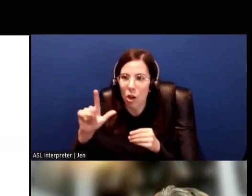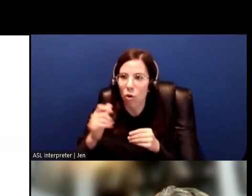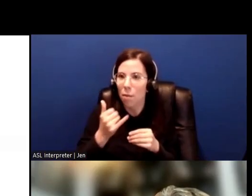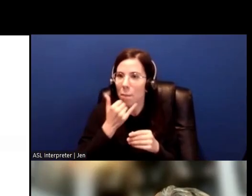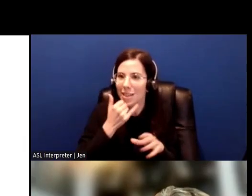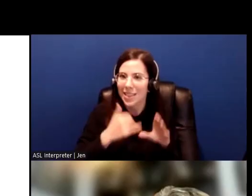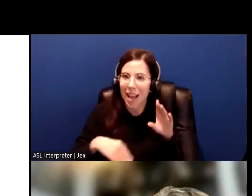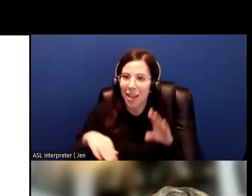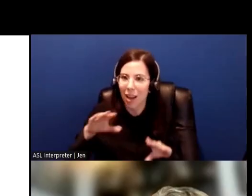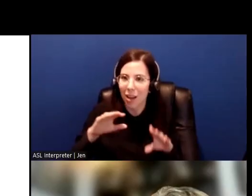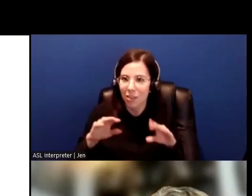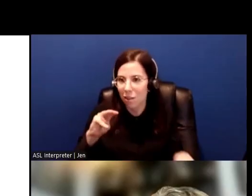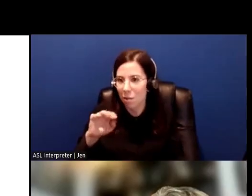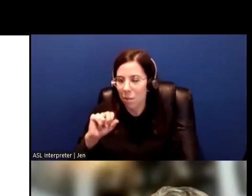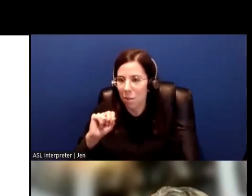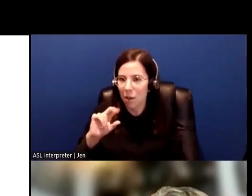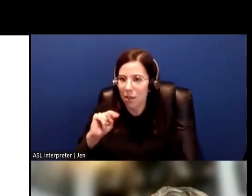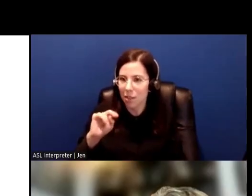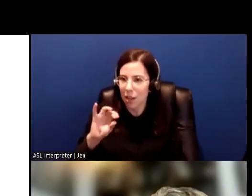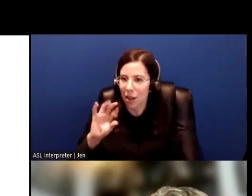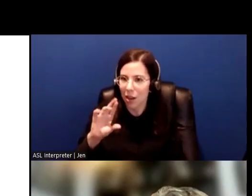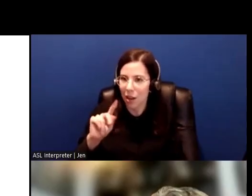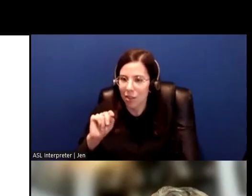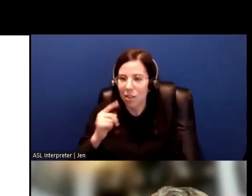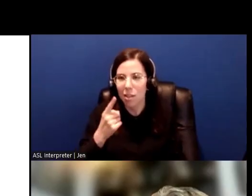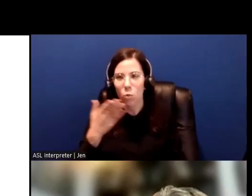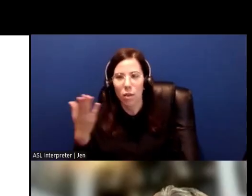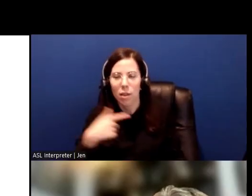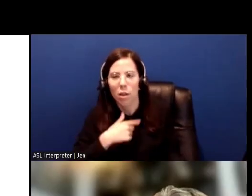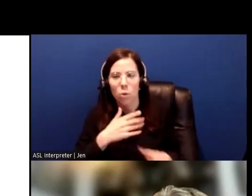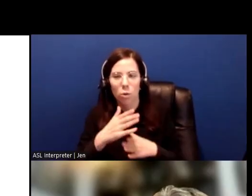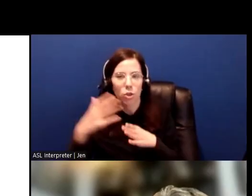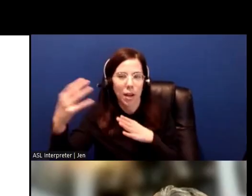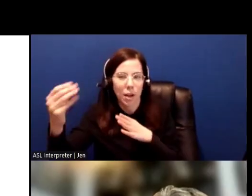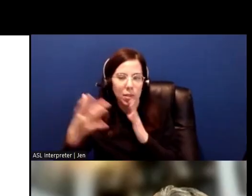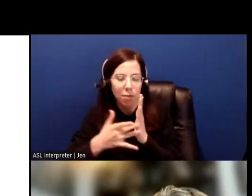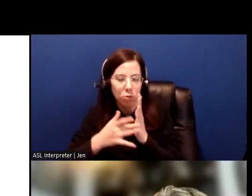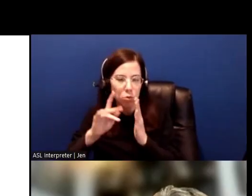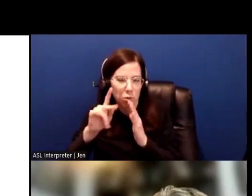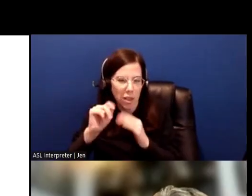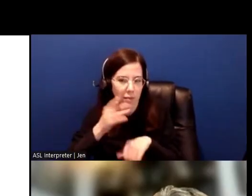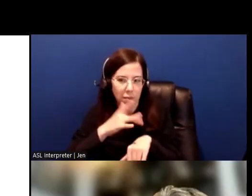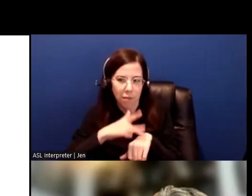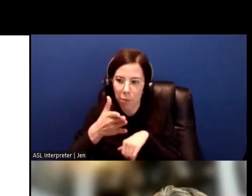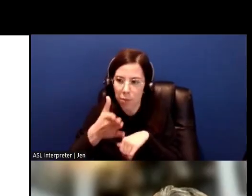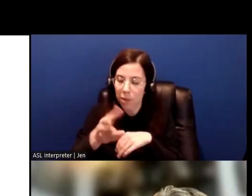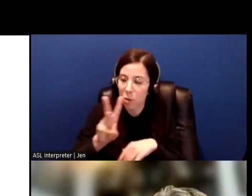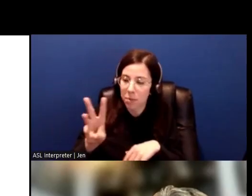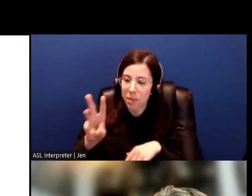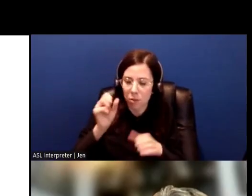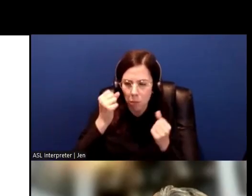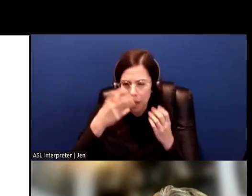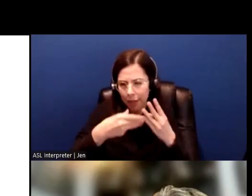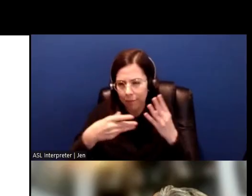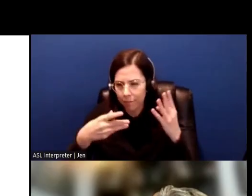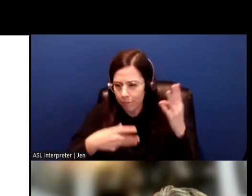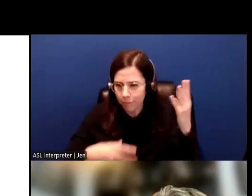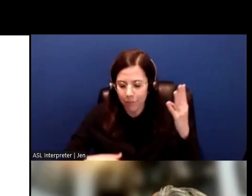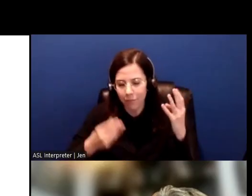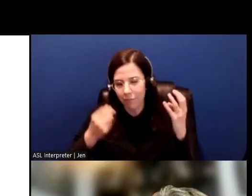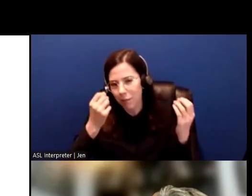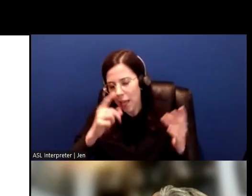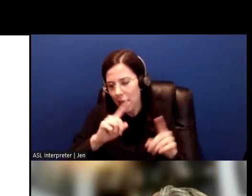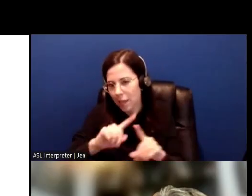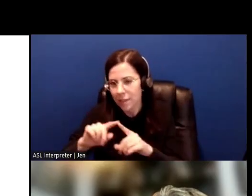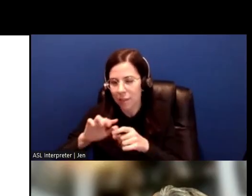to be one of the tools that we shared outside of the toolkit. And that's also on our website. So there are just lots of things and lots of places. And I